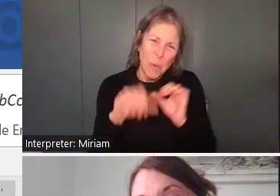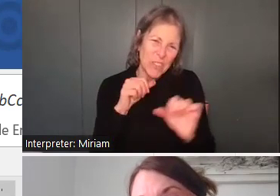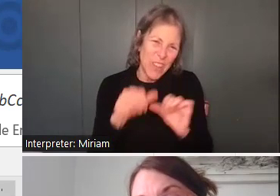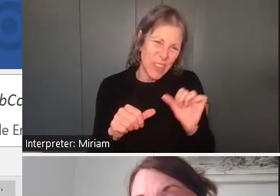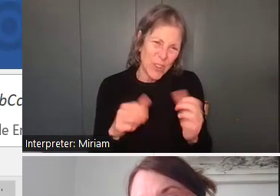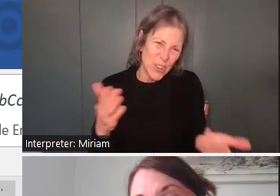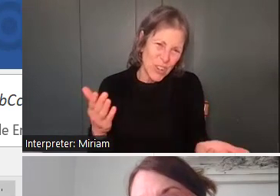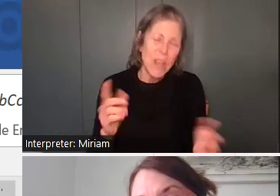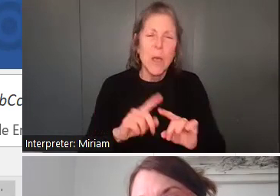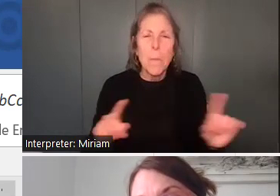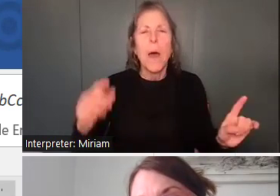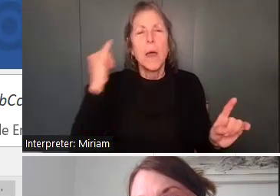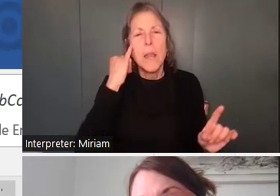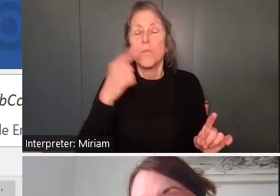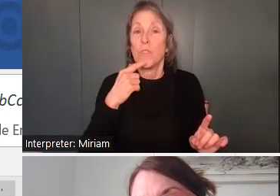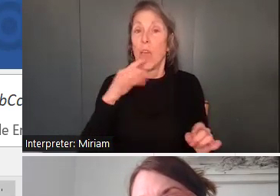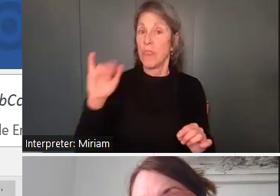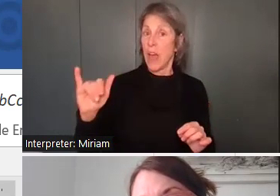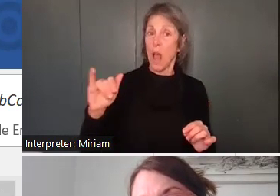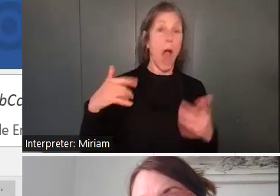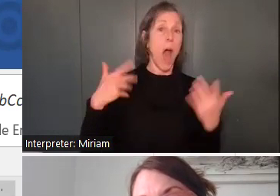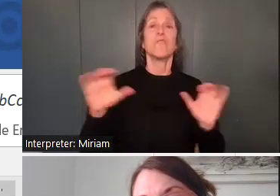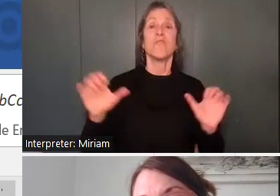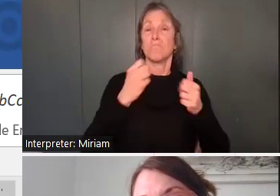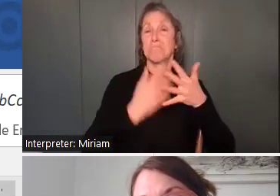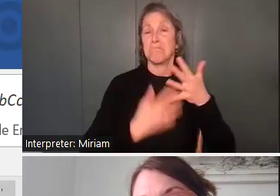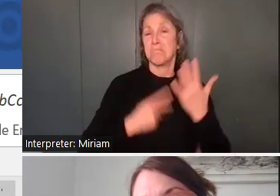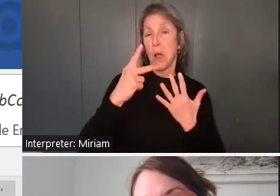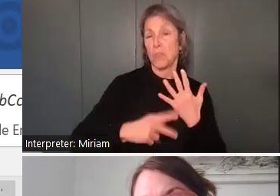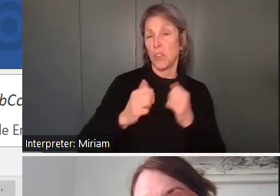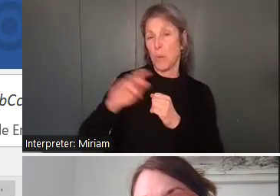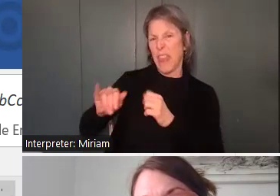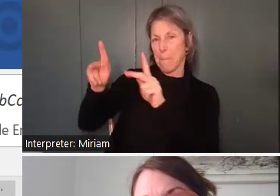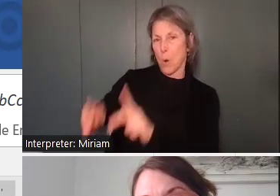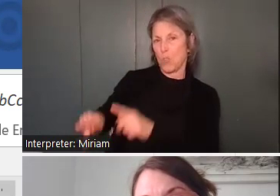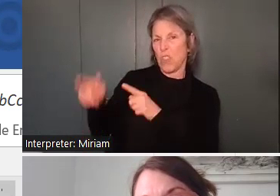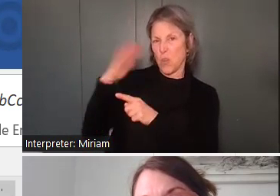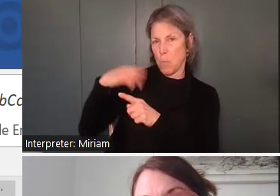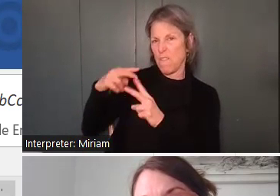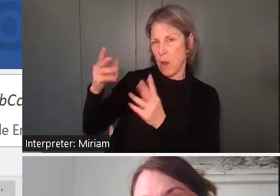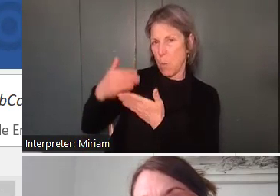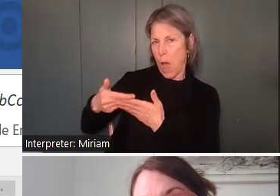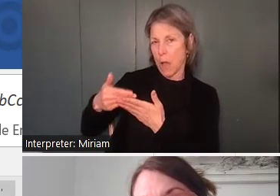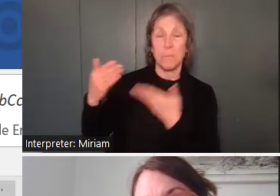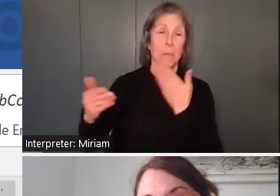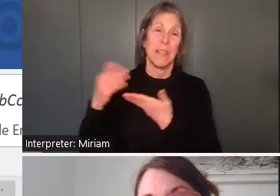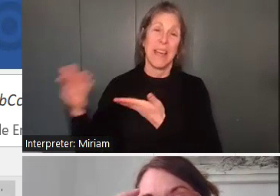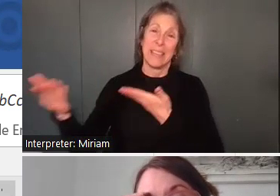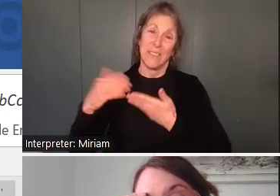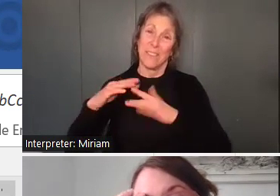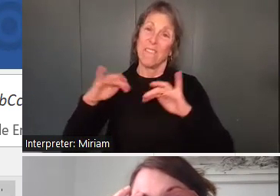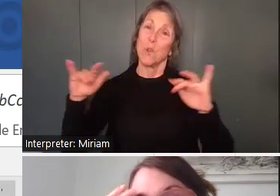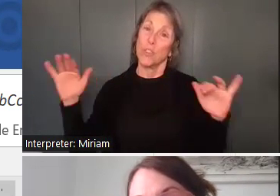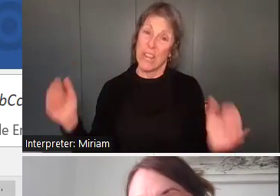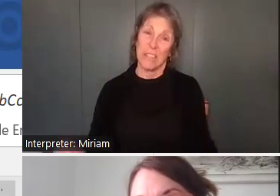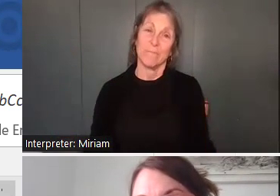Like, I think if it's like, well, this is I've done all these projects with this person, so it's, you know, that might not give us the diversity we're looking for.